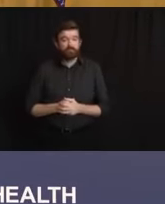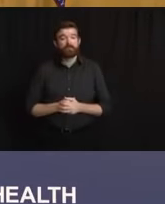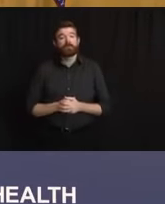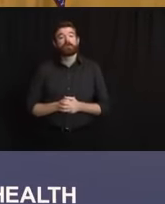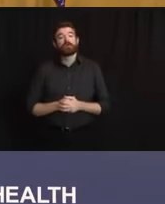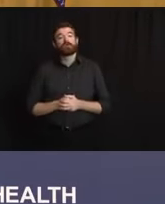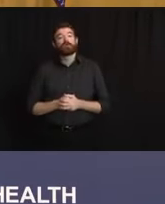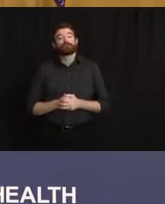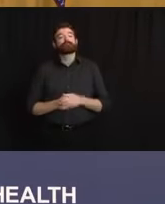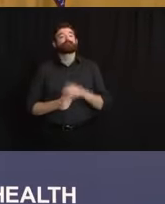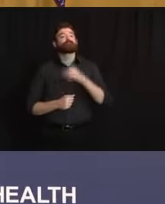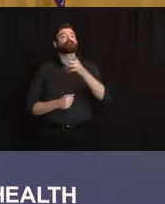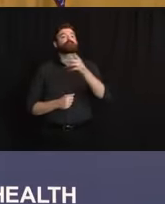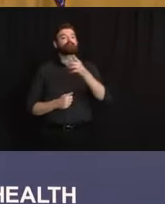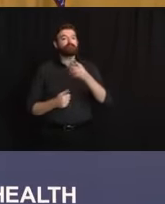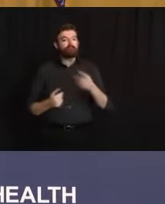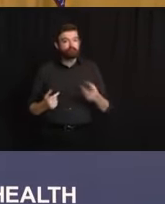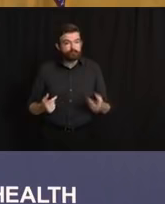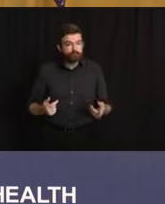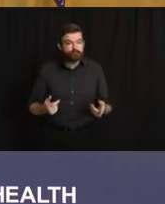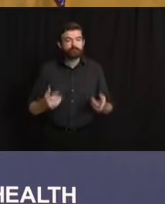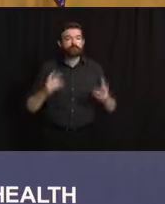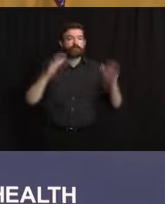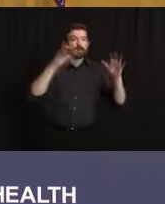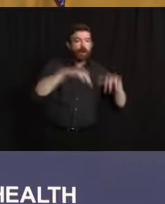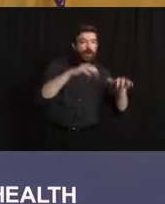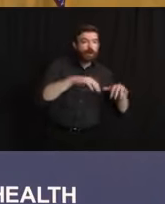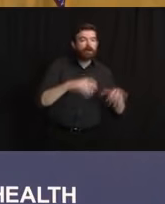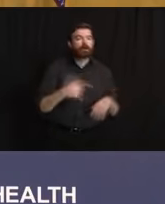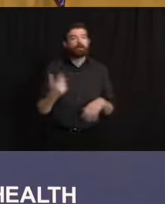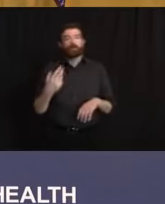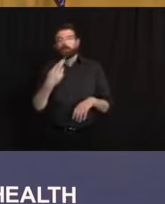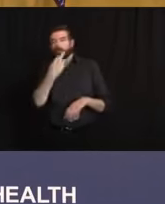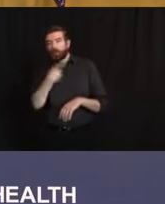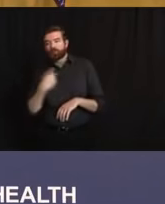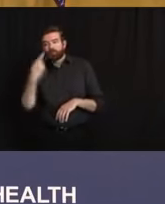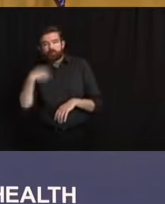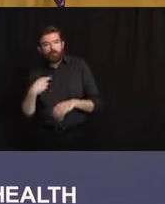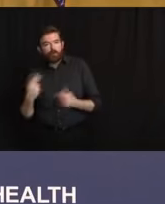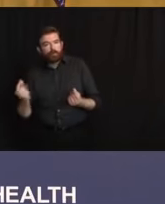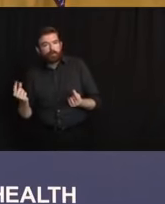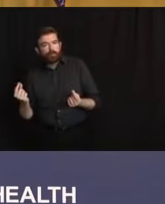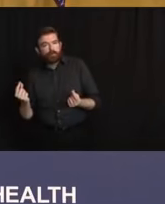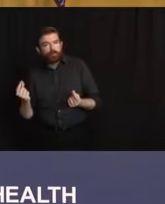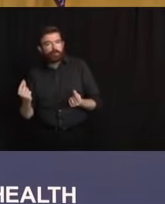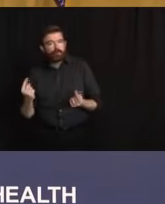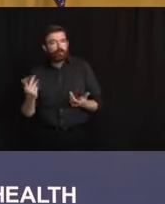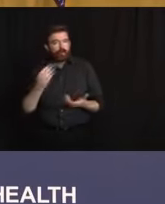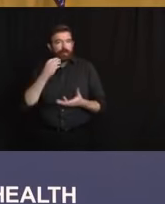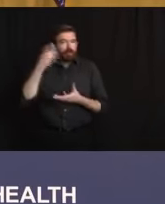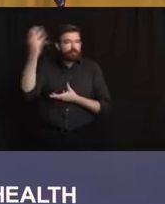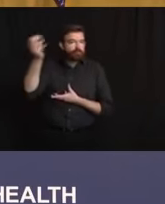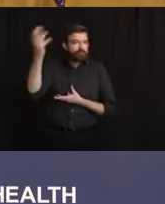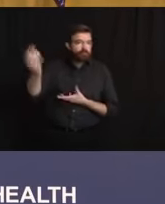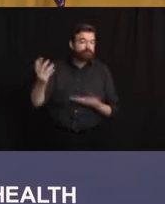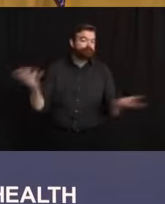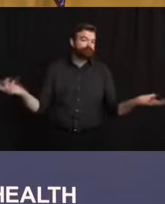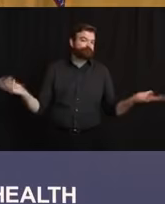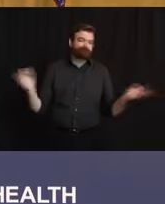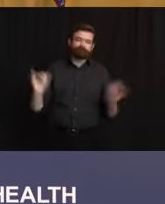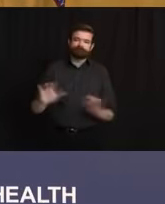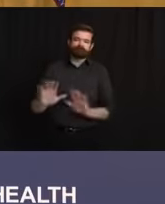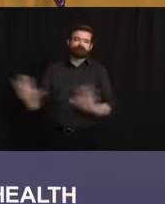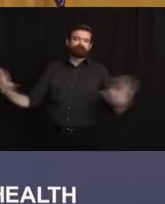resources. I don't have a particular insight on it, but weather's going to be an issue. So I was on Broad Street in Red Bank last night. It happened that our table